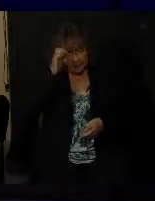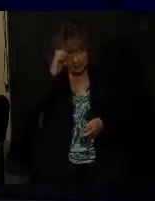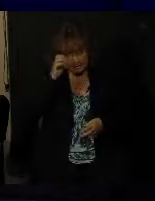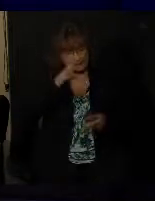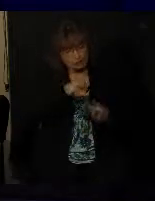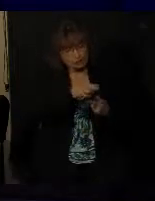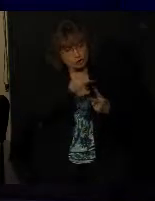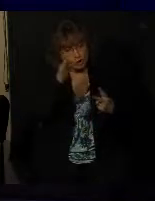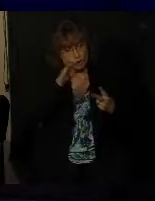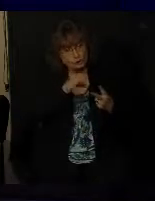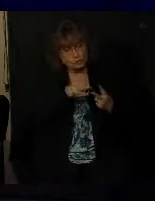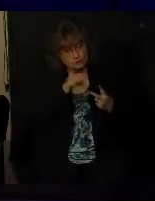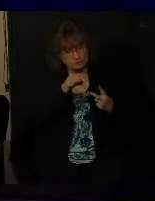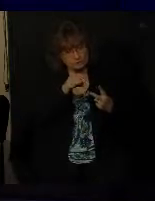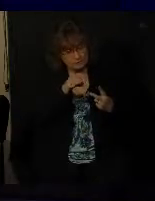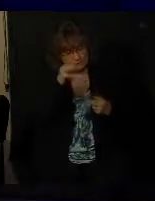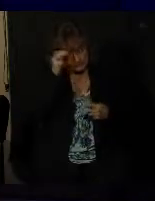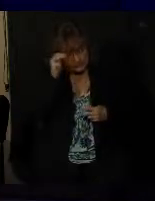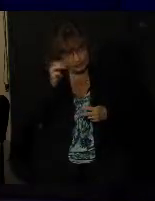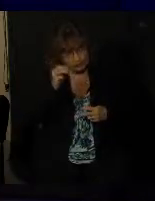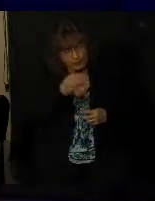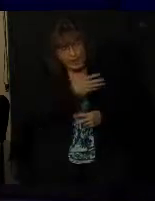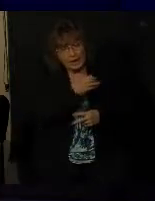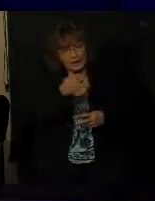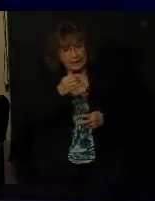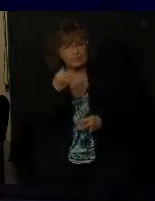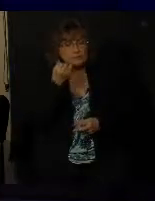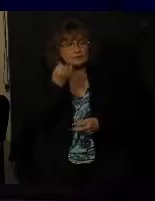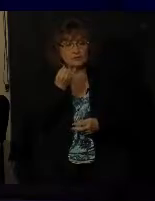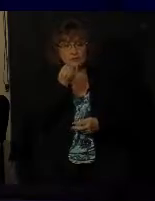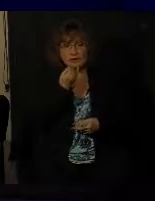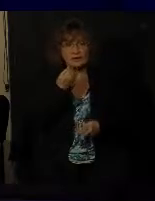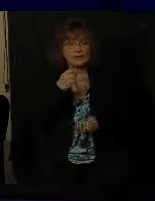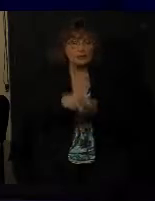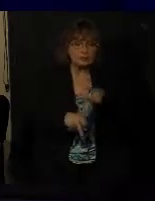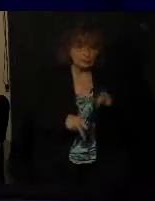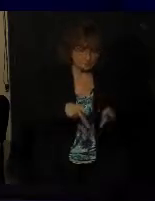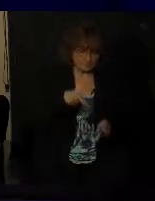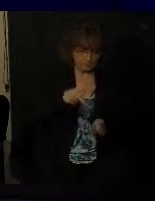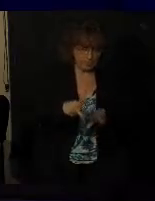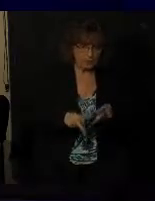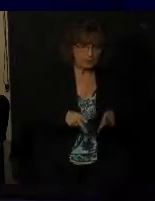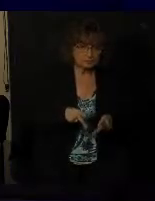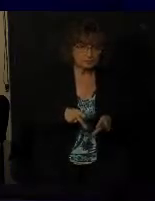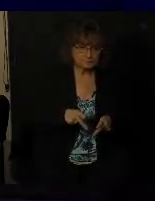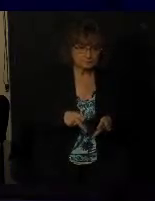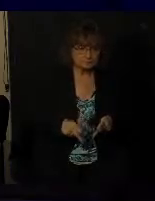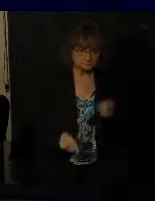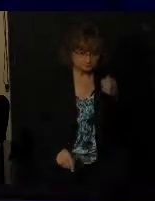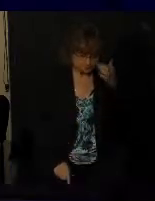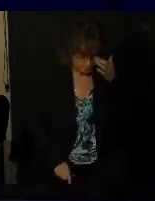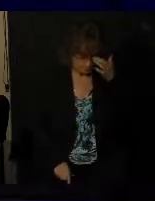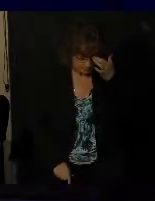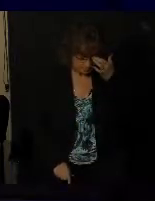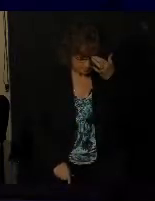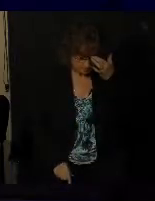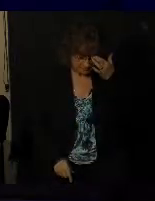amazed that God works greater, higher, into the future with our past, preparing and training our hearts. 1